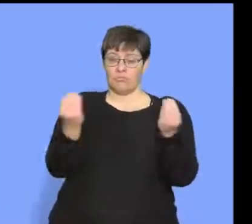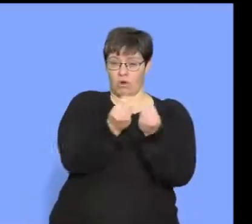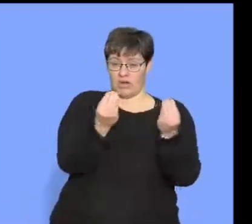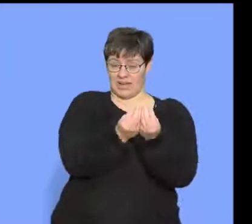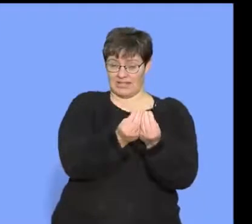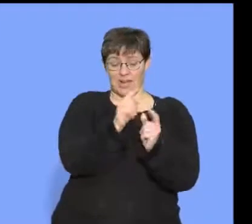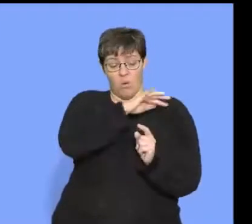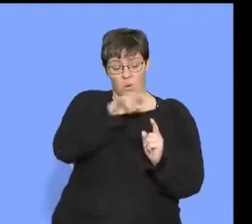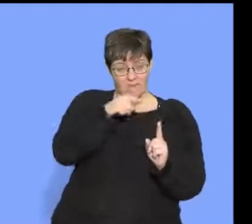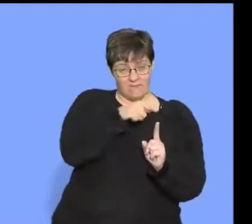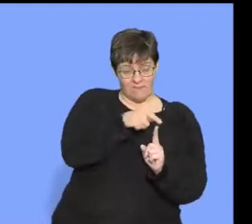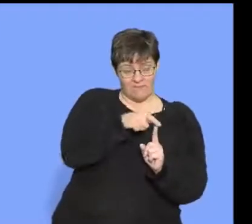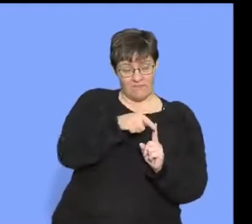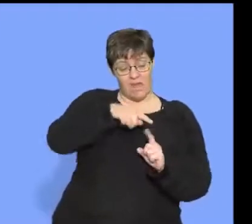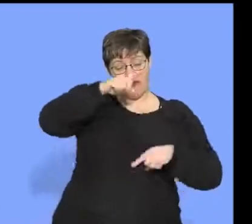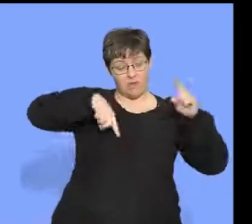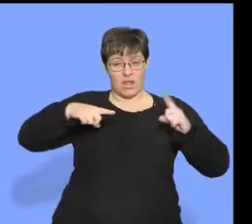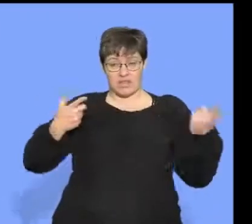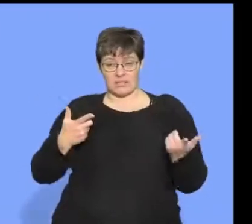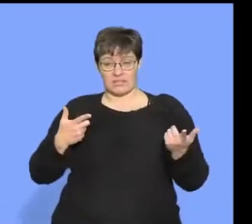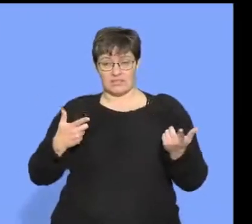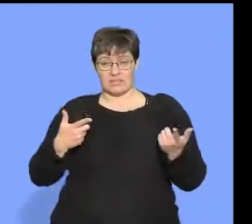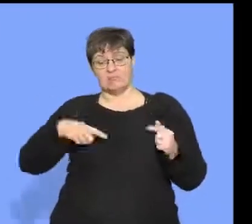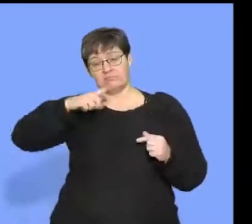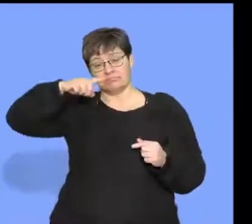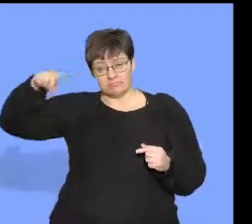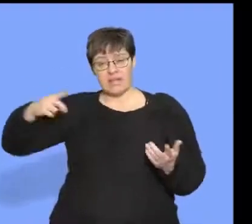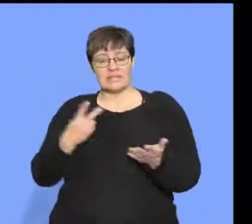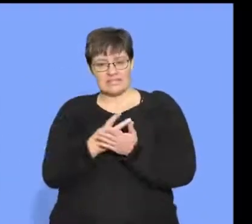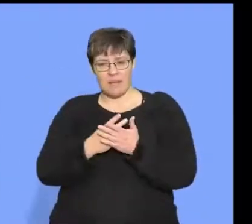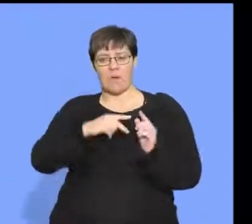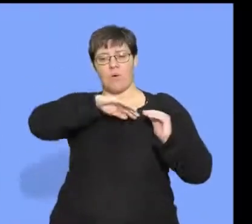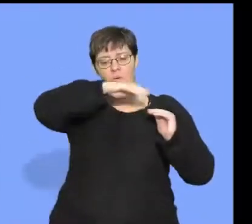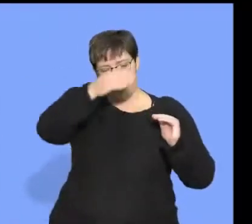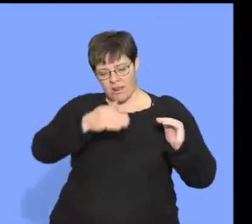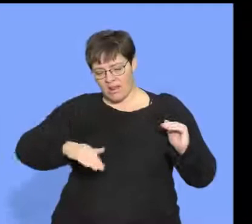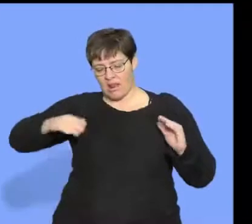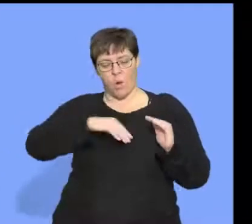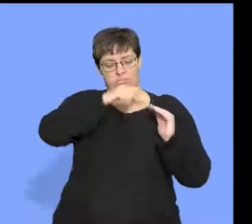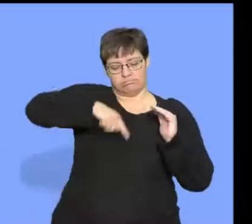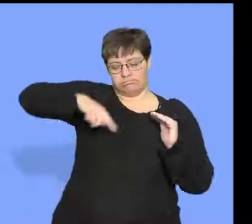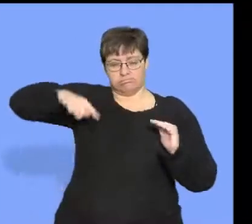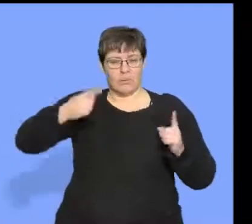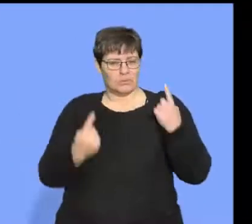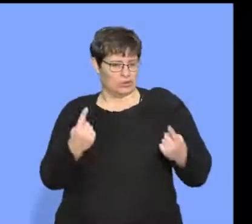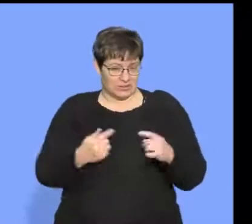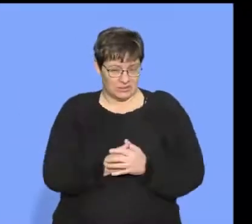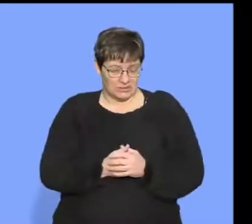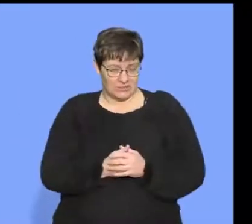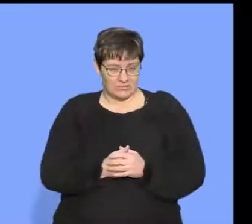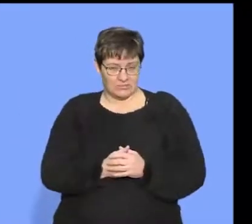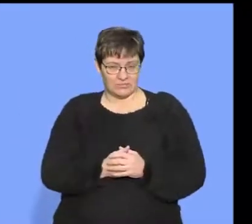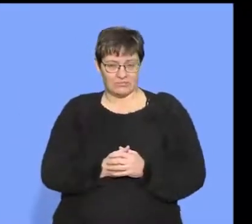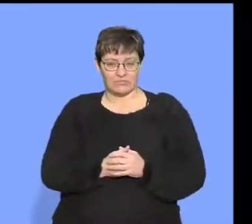product of that wave's frequency and its wavelength. You should already know